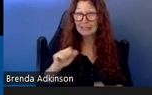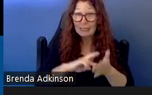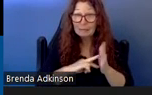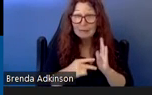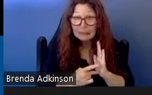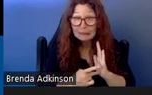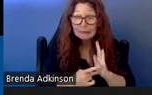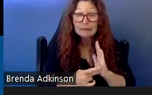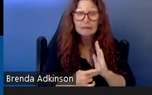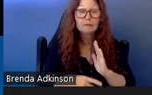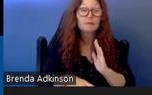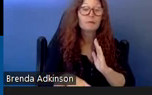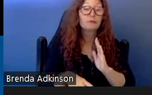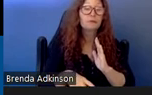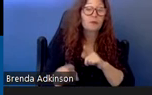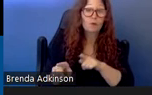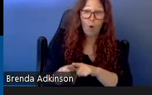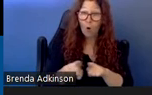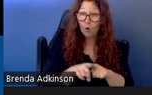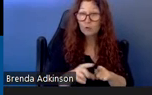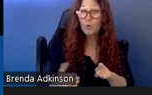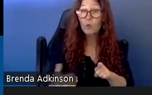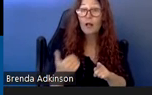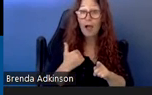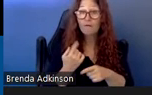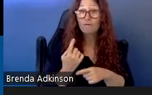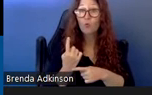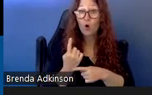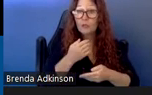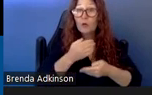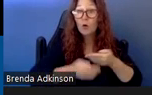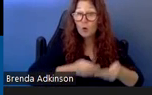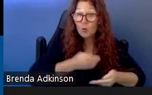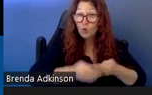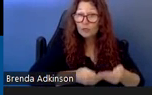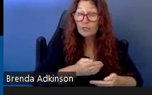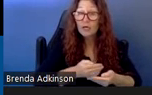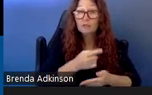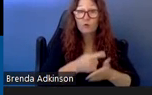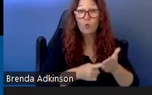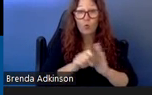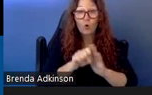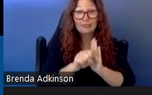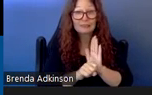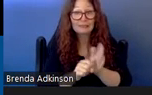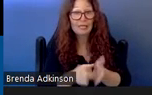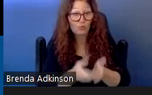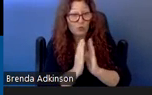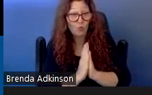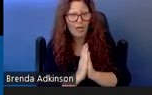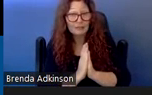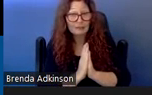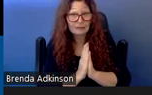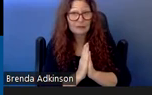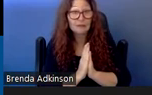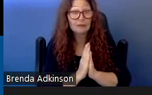It has a process for what the state request package needs